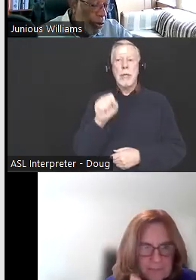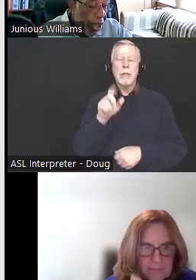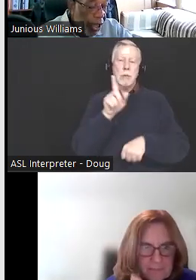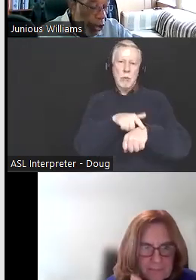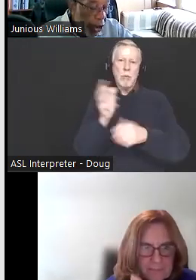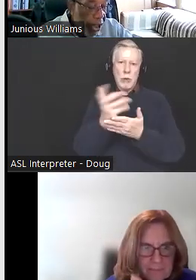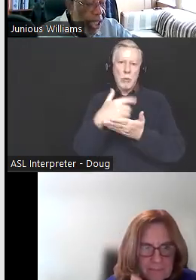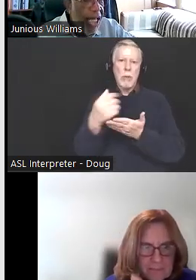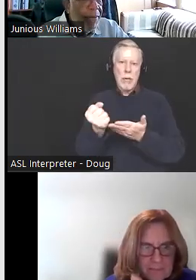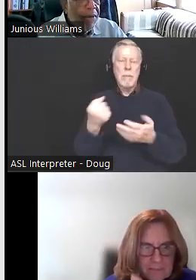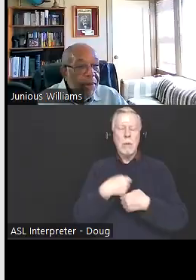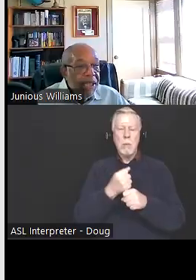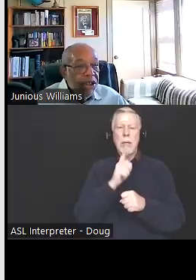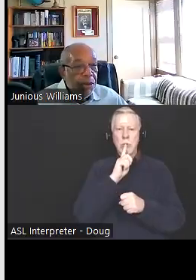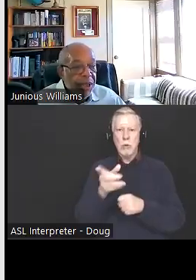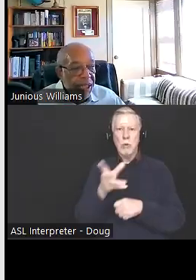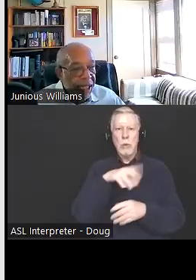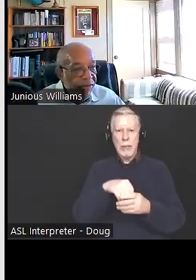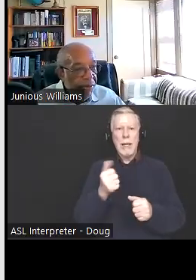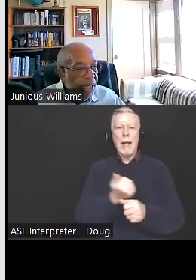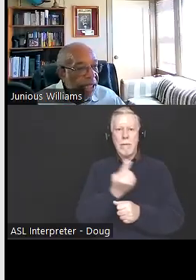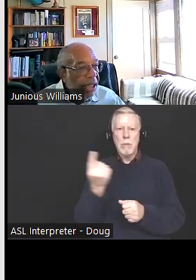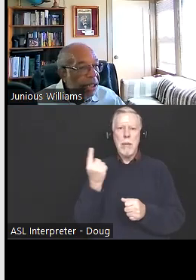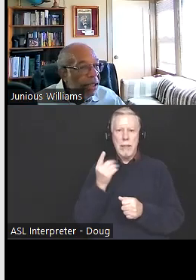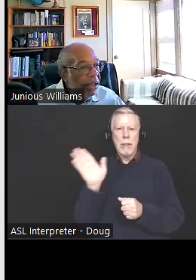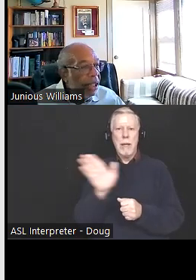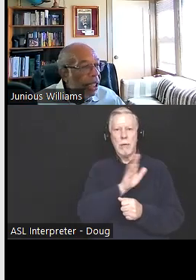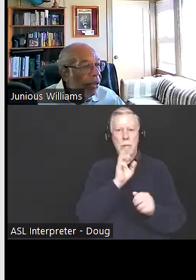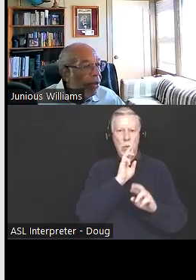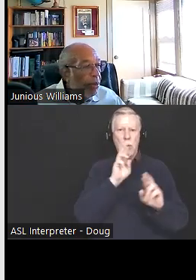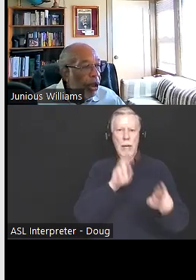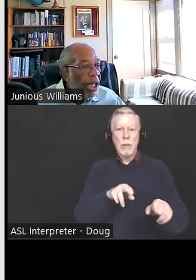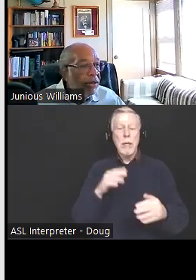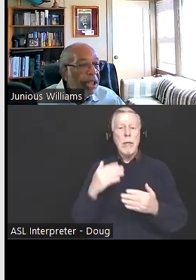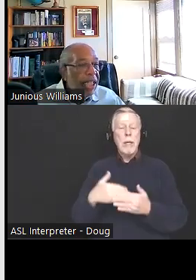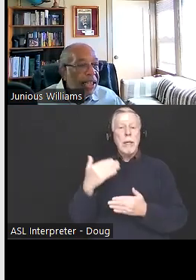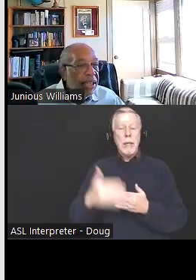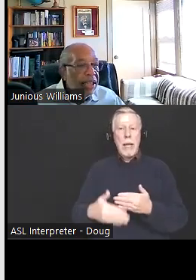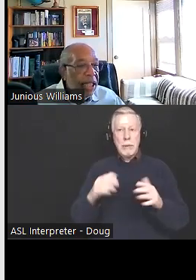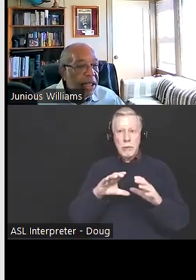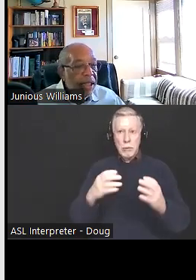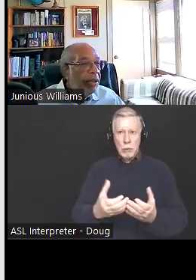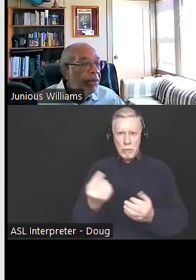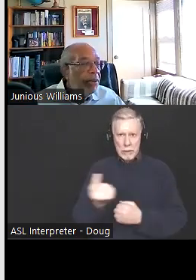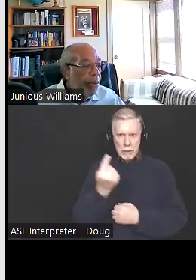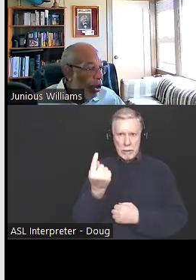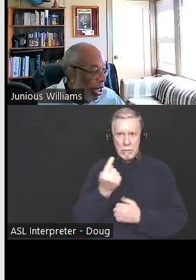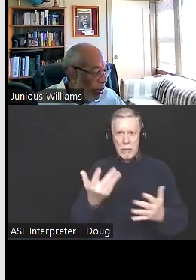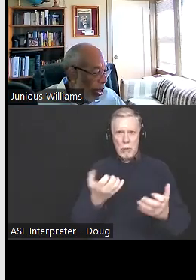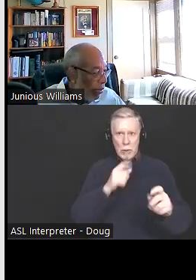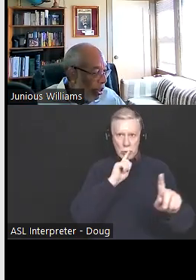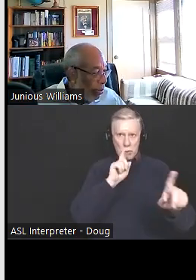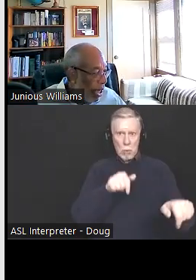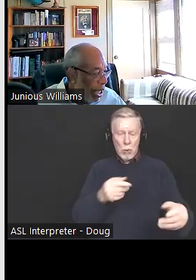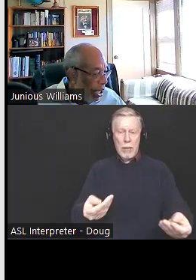I want to make sure we get everybody's report out. The Next group, somebody else want to report out and give